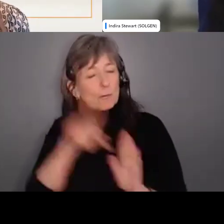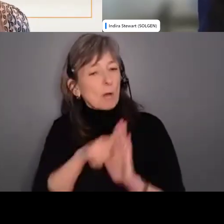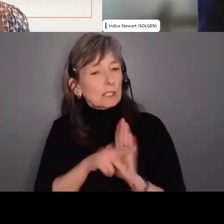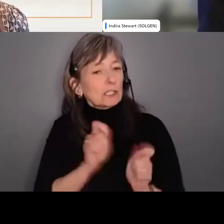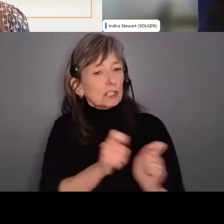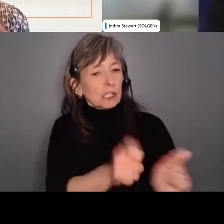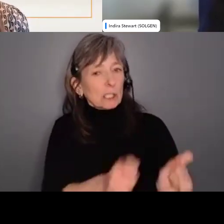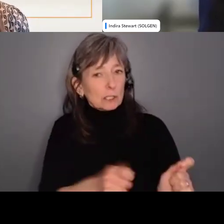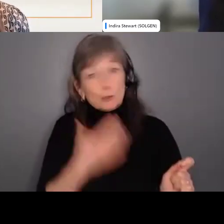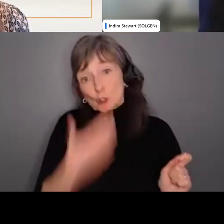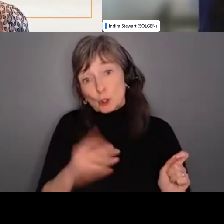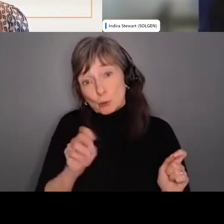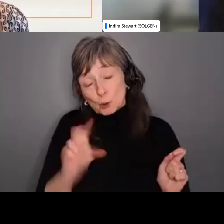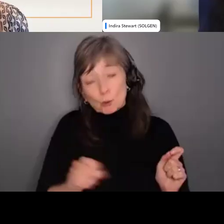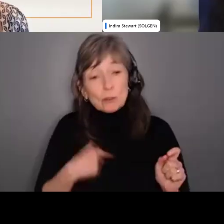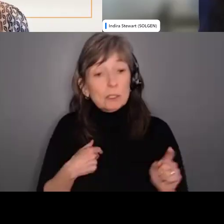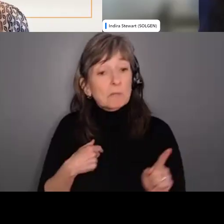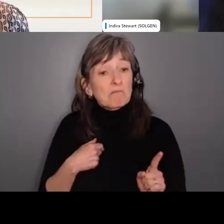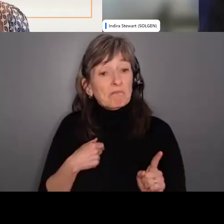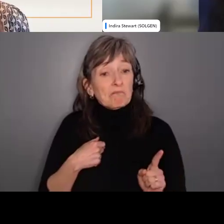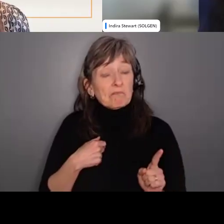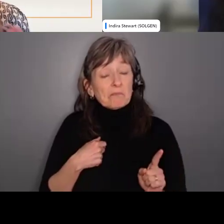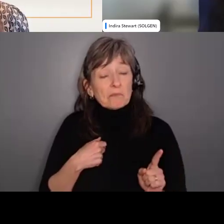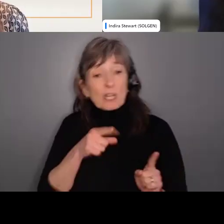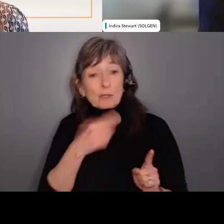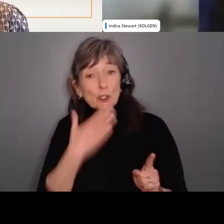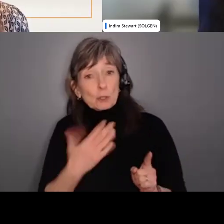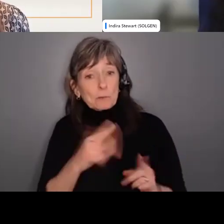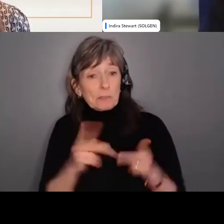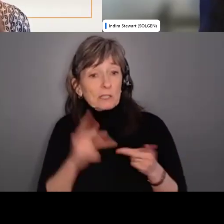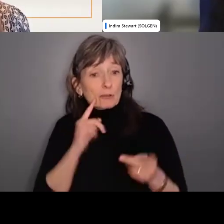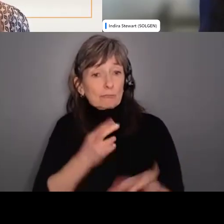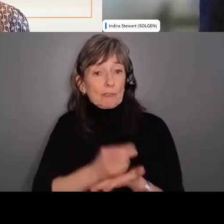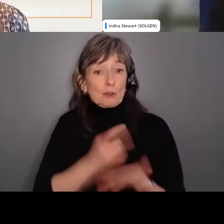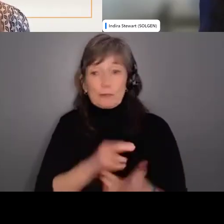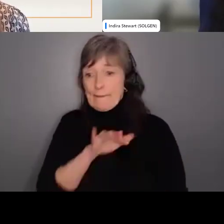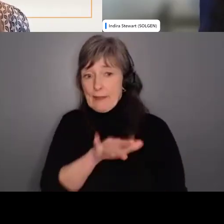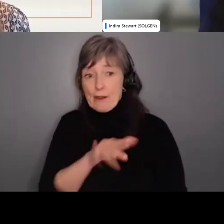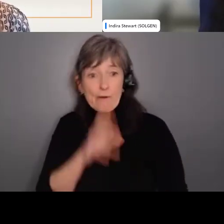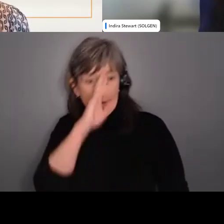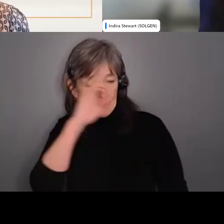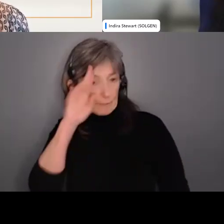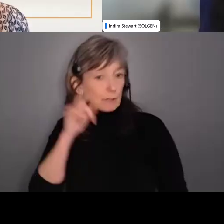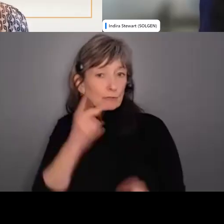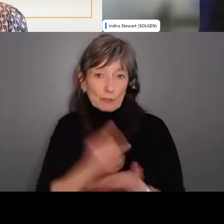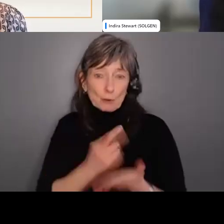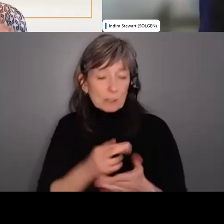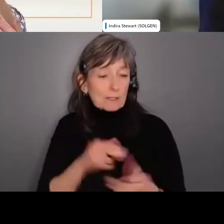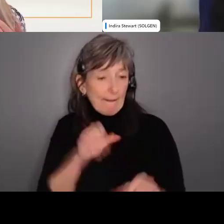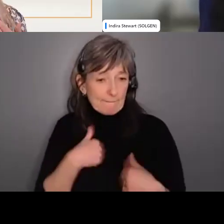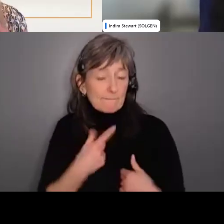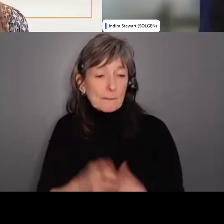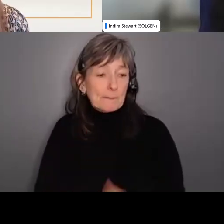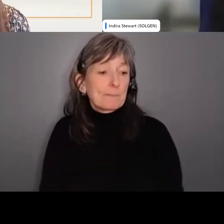I just letting people know that they are a good resource for people to recognize, and they are 24/7, 7 days a week. So